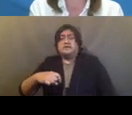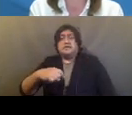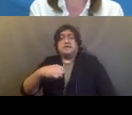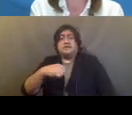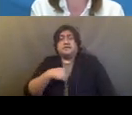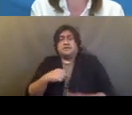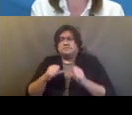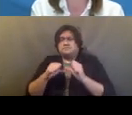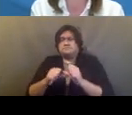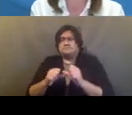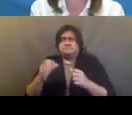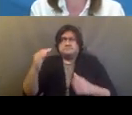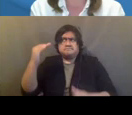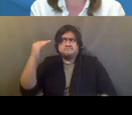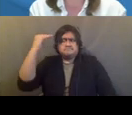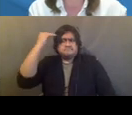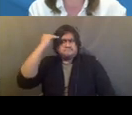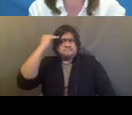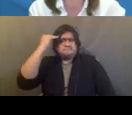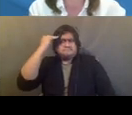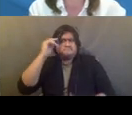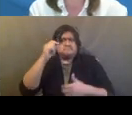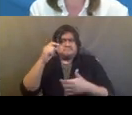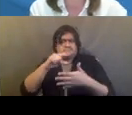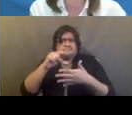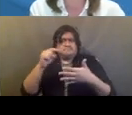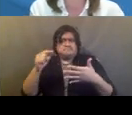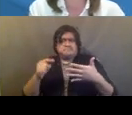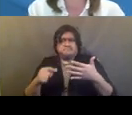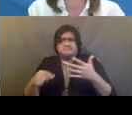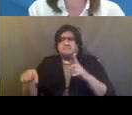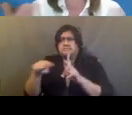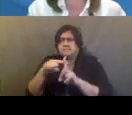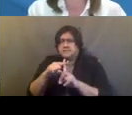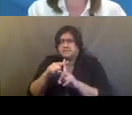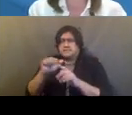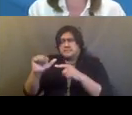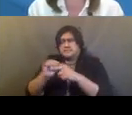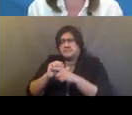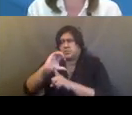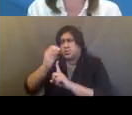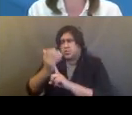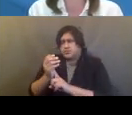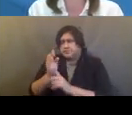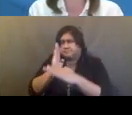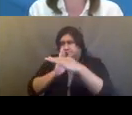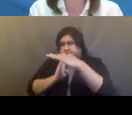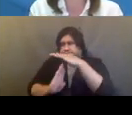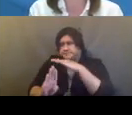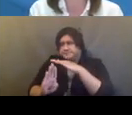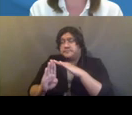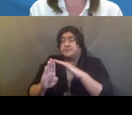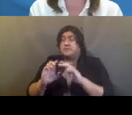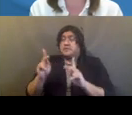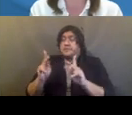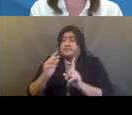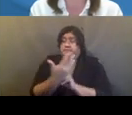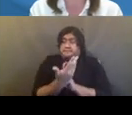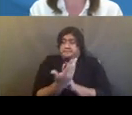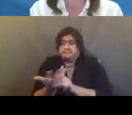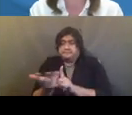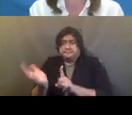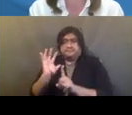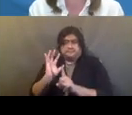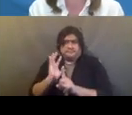that awareness about me and really practice cultural humility in learning from the folks that I am doing my best to care